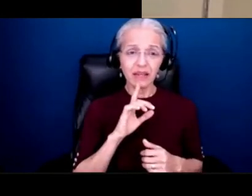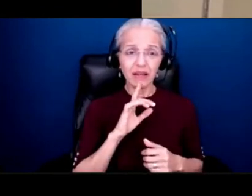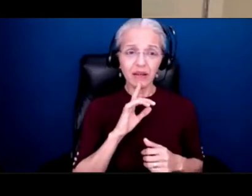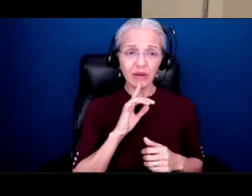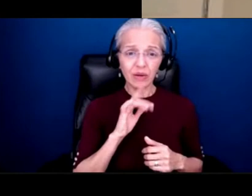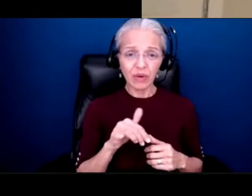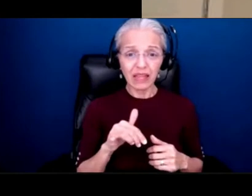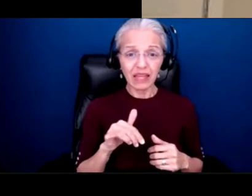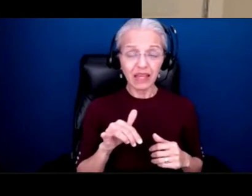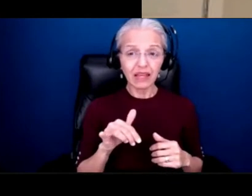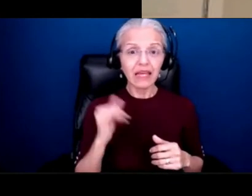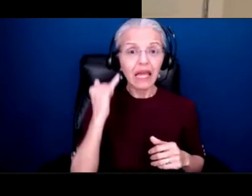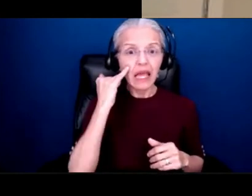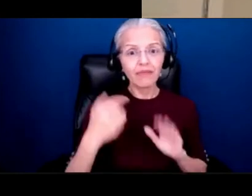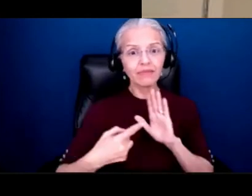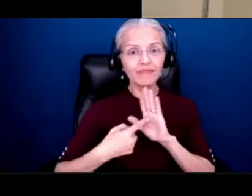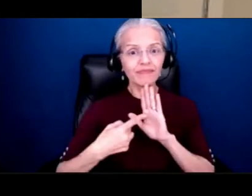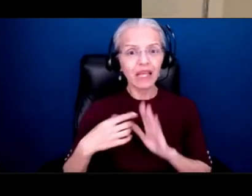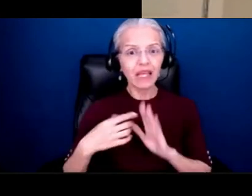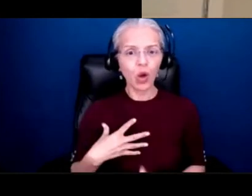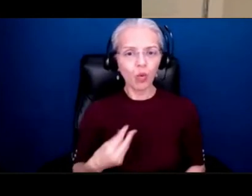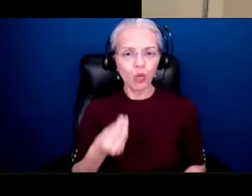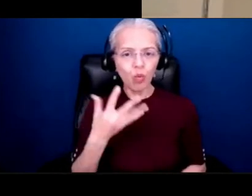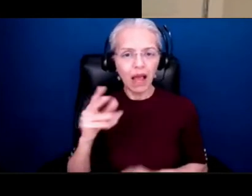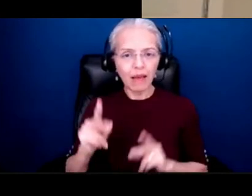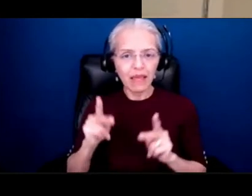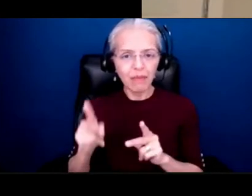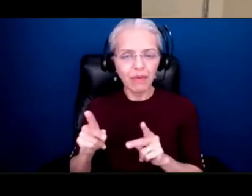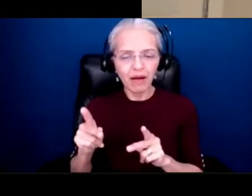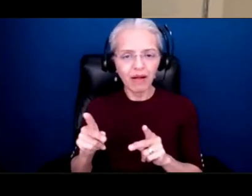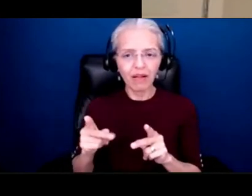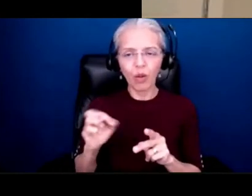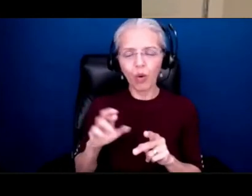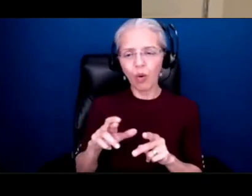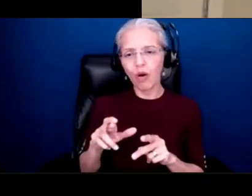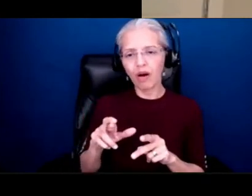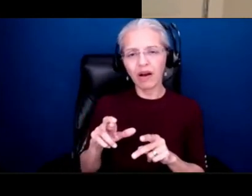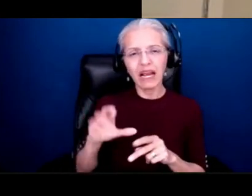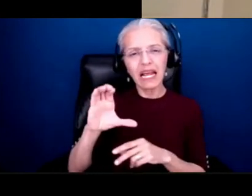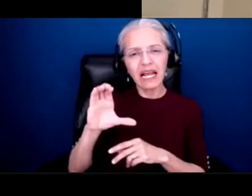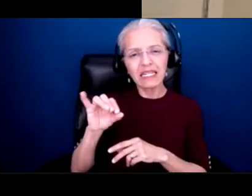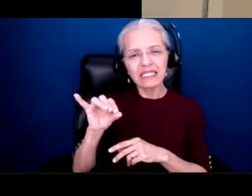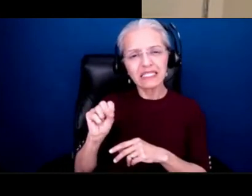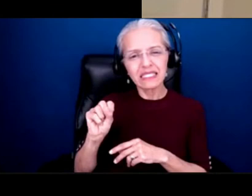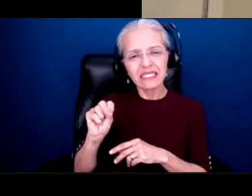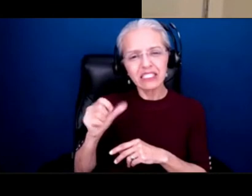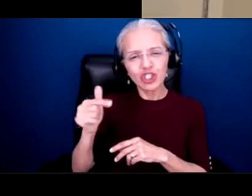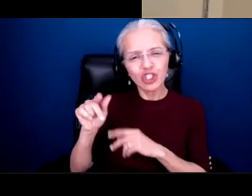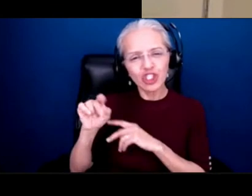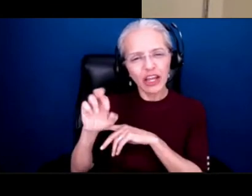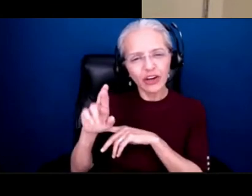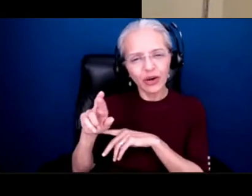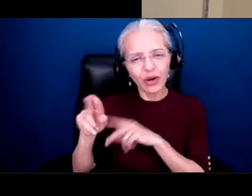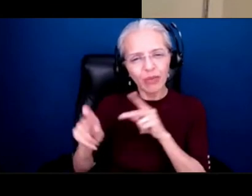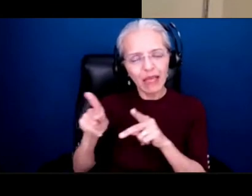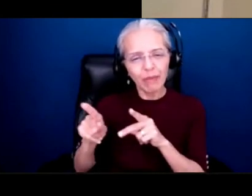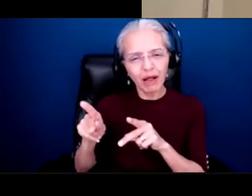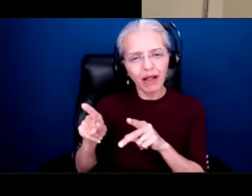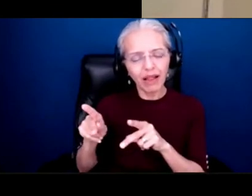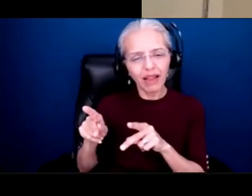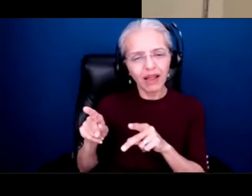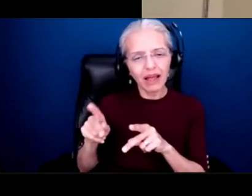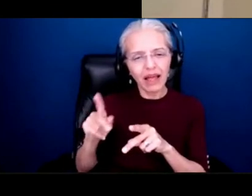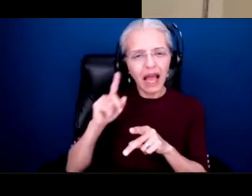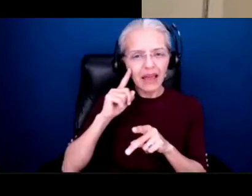people, whites, middle class, cisgender people, for the most part, men, right? I think that's been